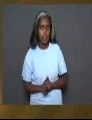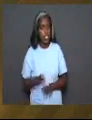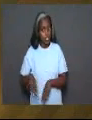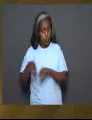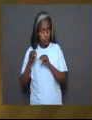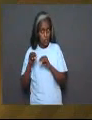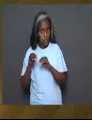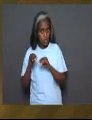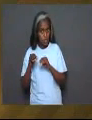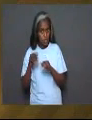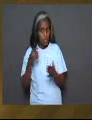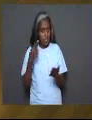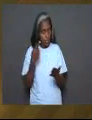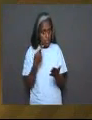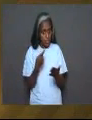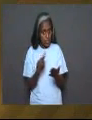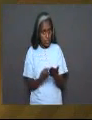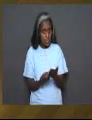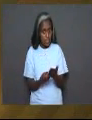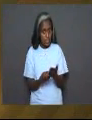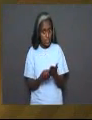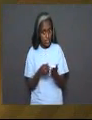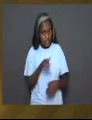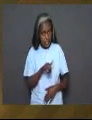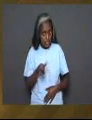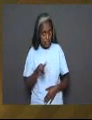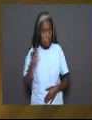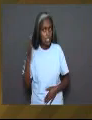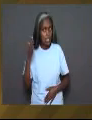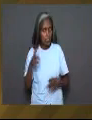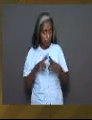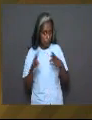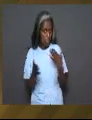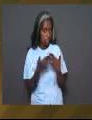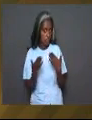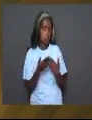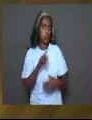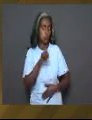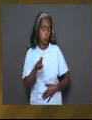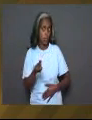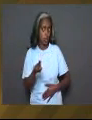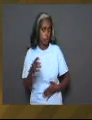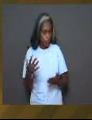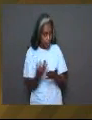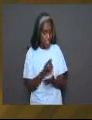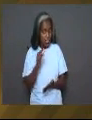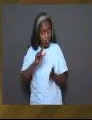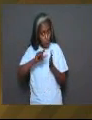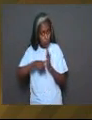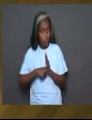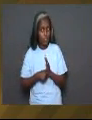Students, this seems like a very simple problem. Take a few